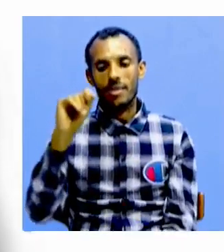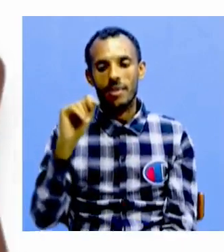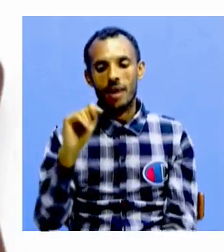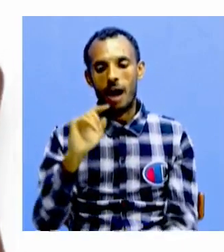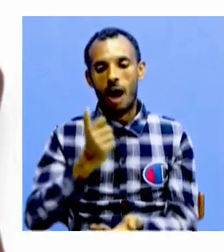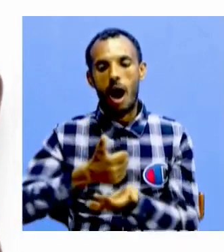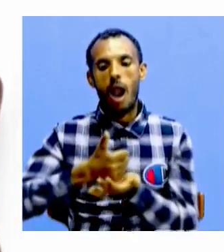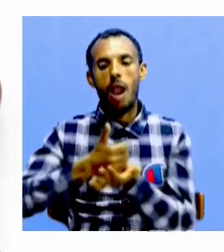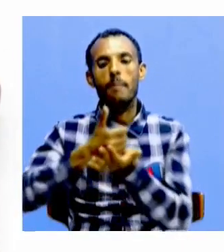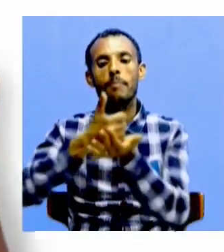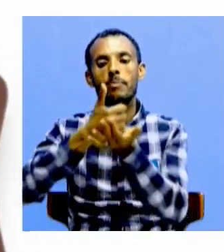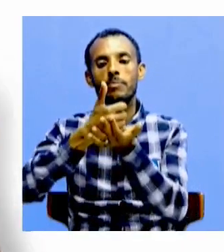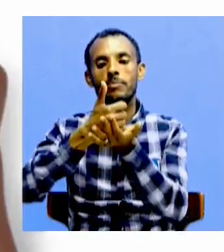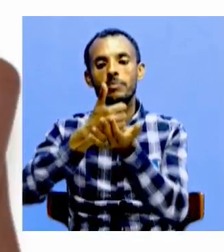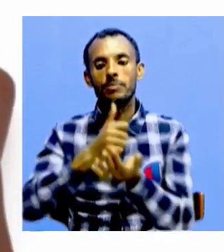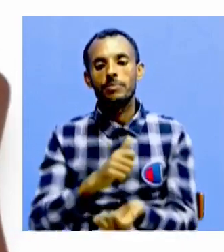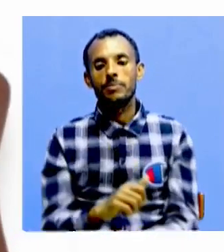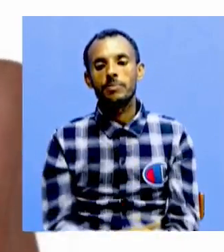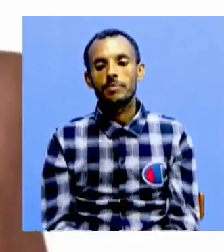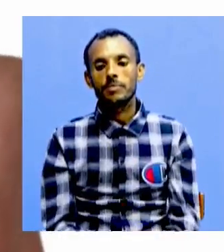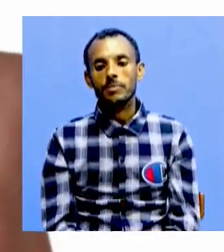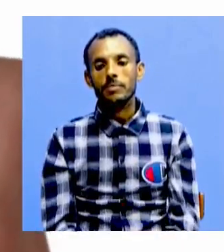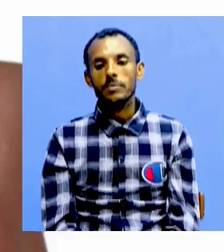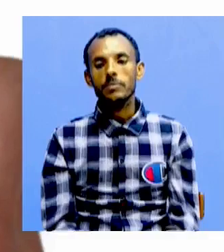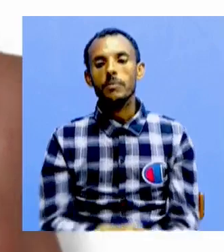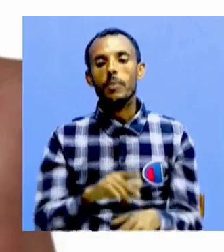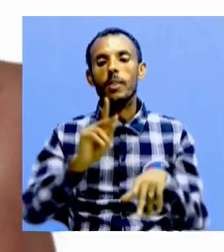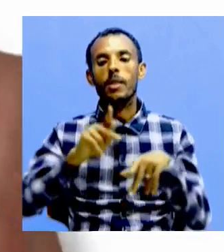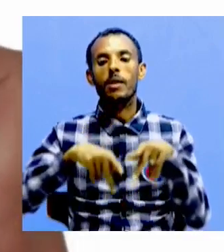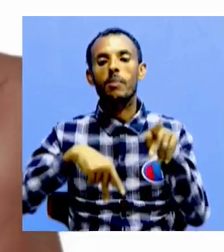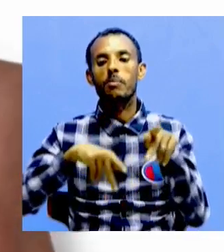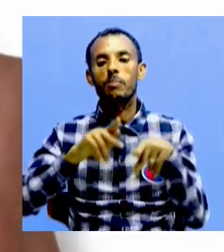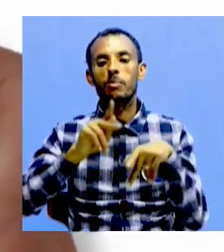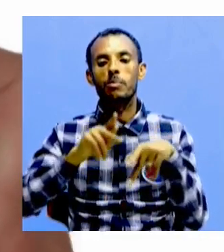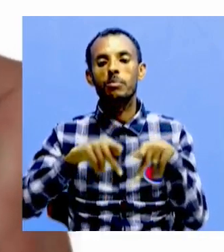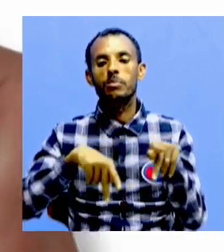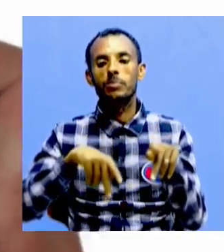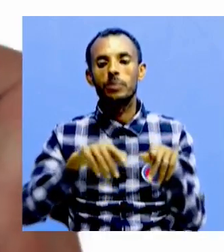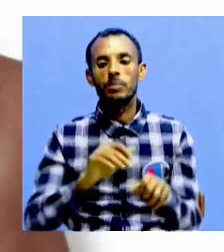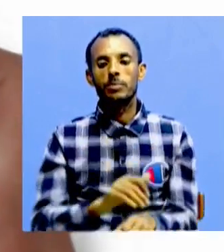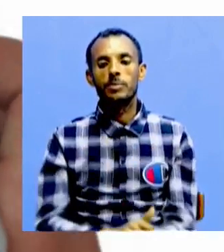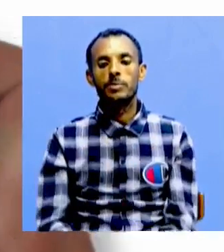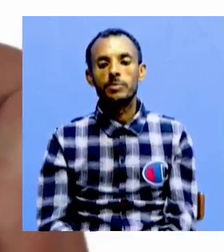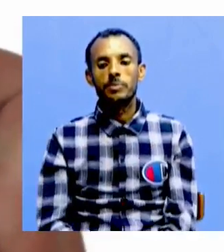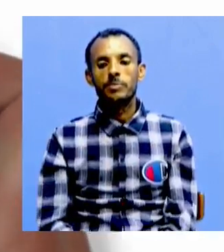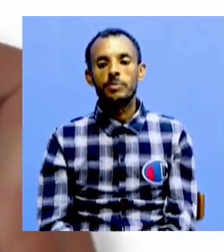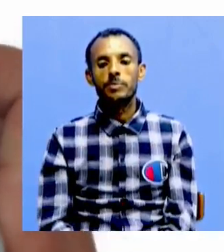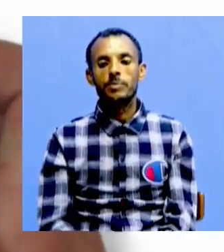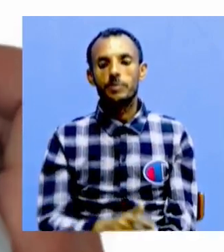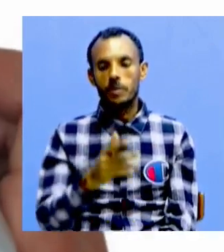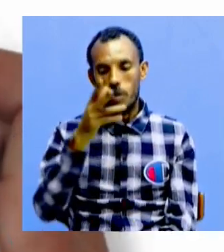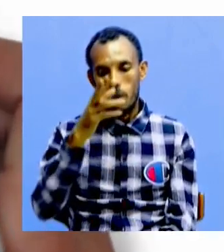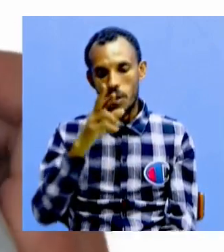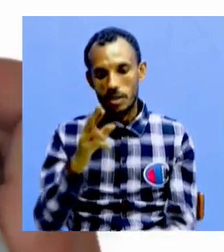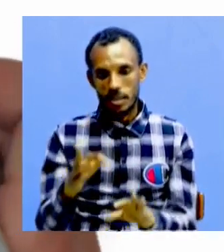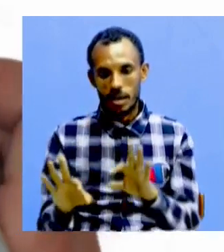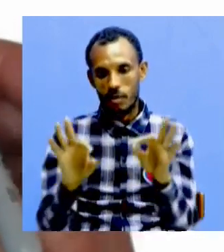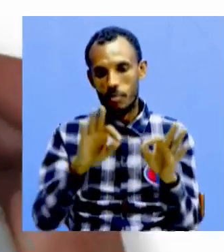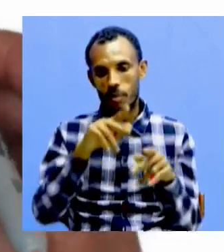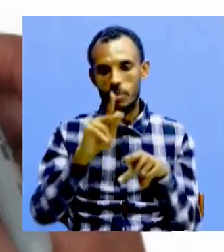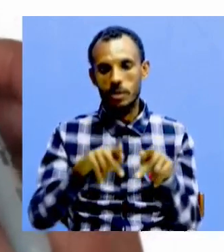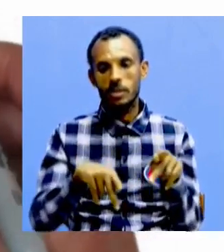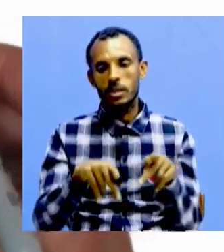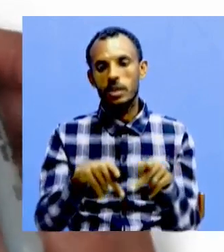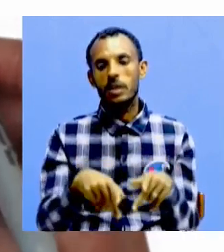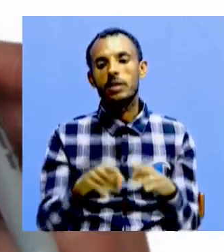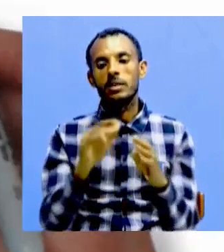help people or instead of people, let's